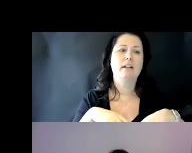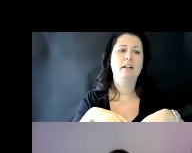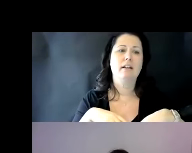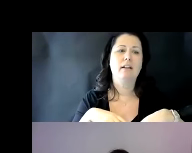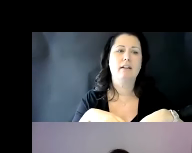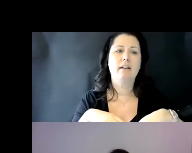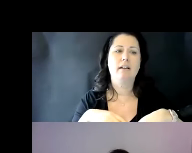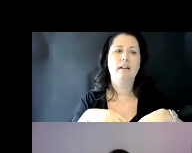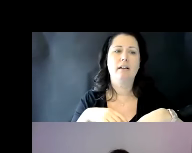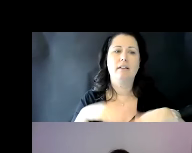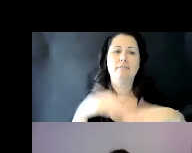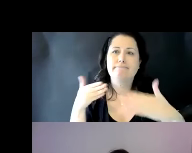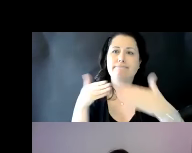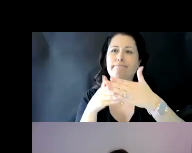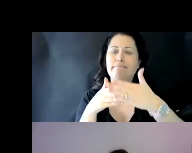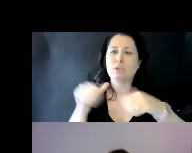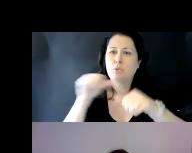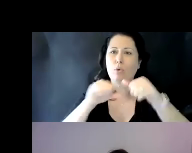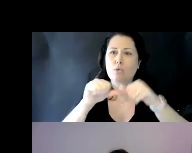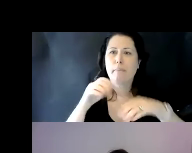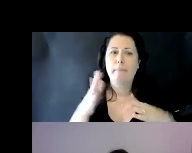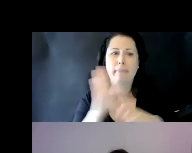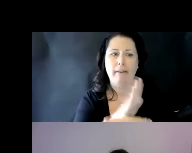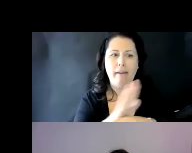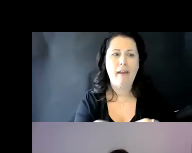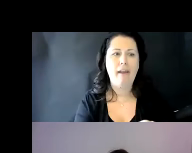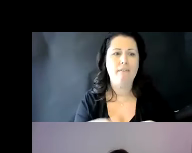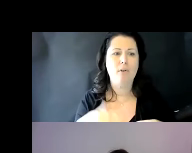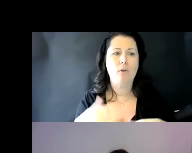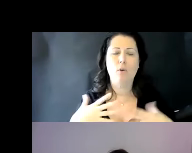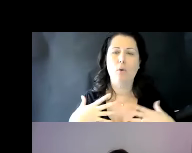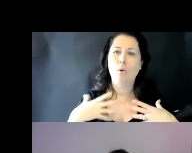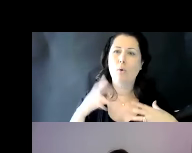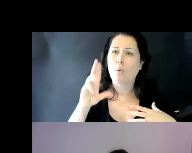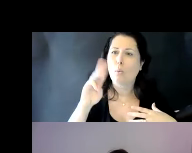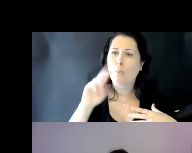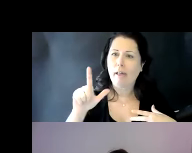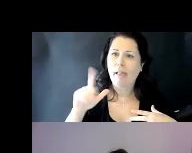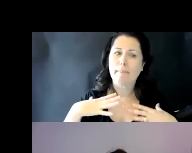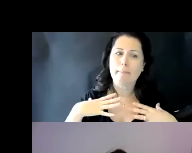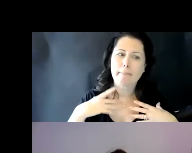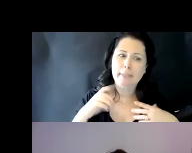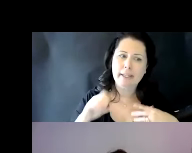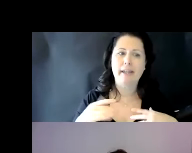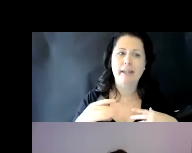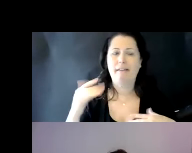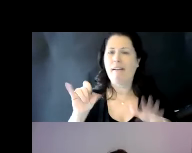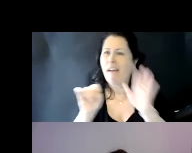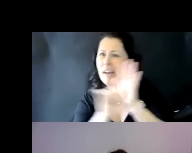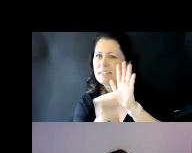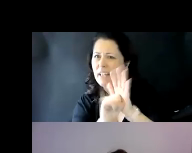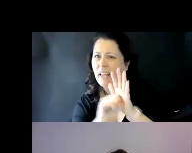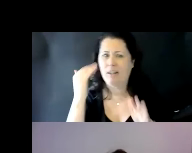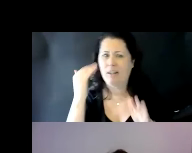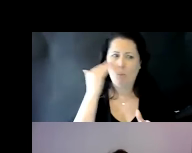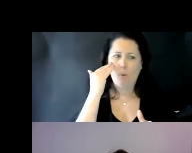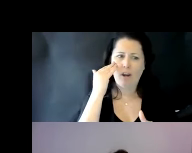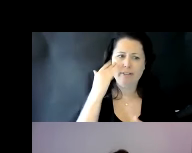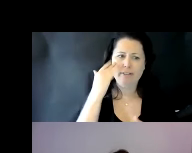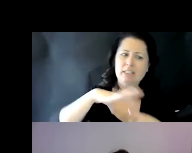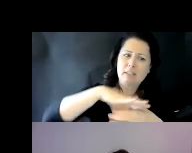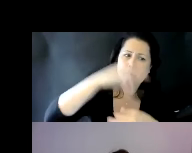behaviour, well-being, identity, self-awareness, goals, aspirations, and spirituality. So this is where